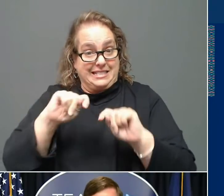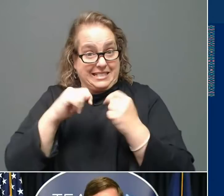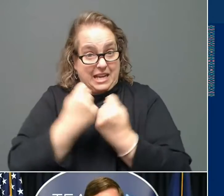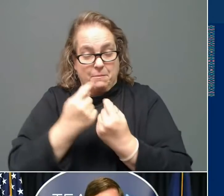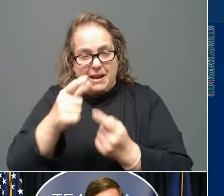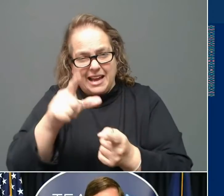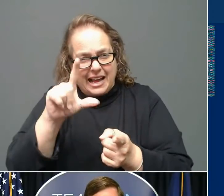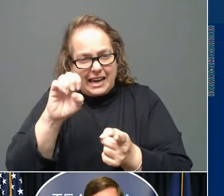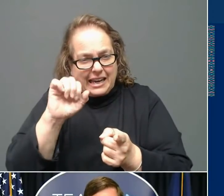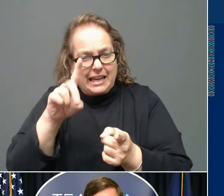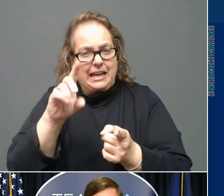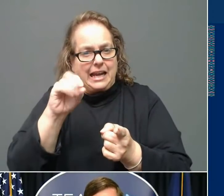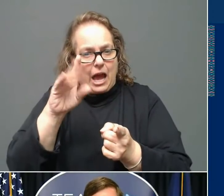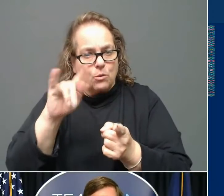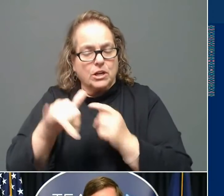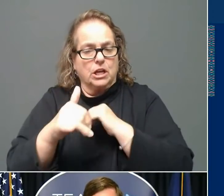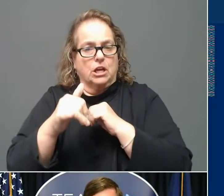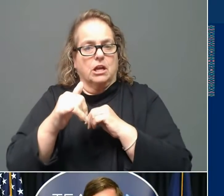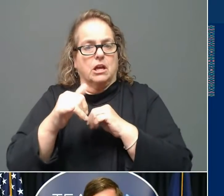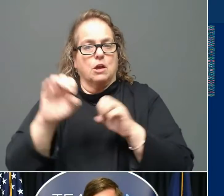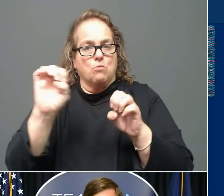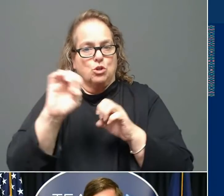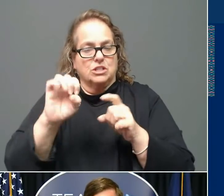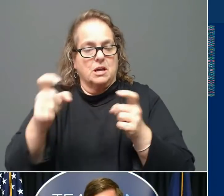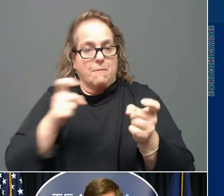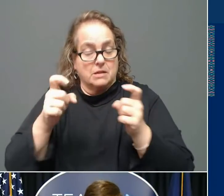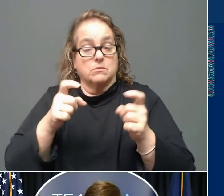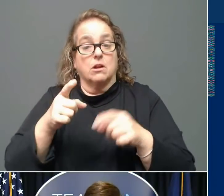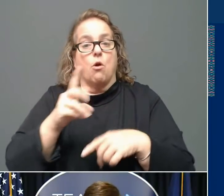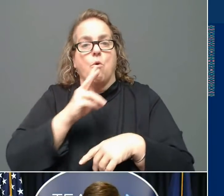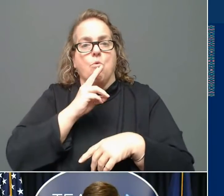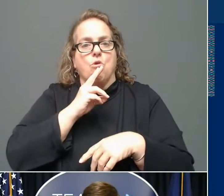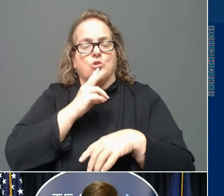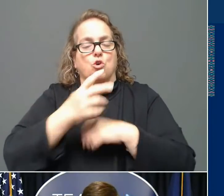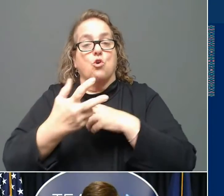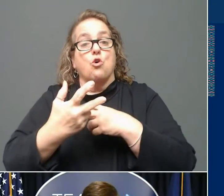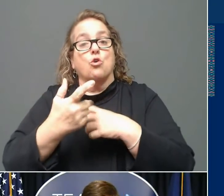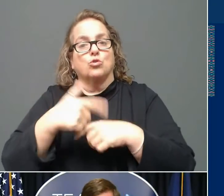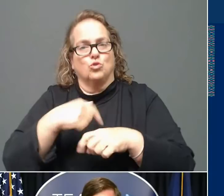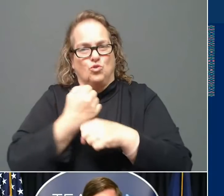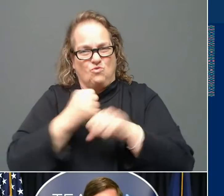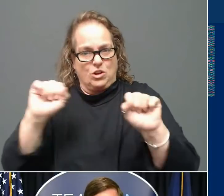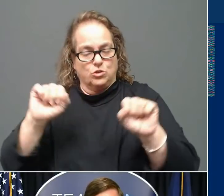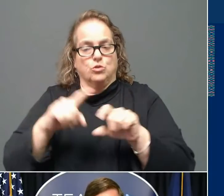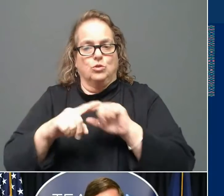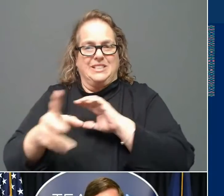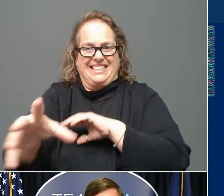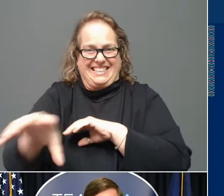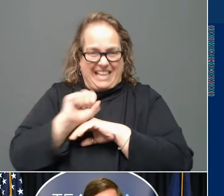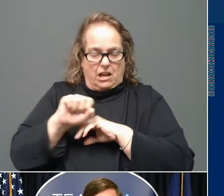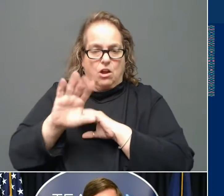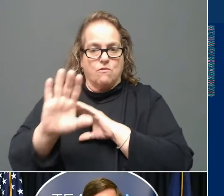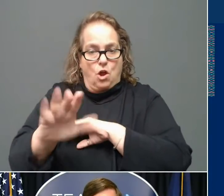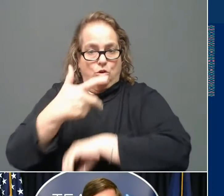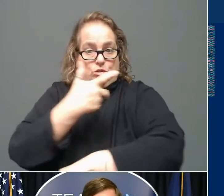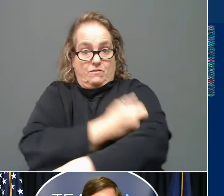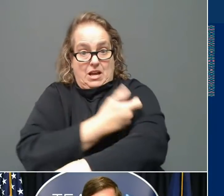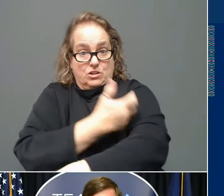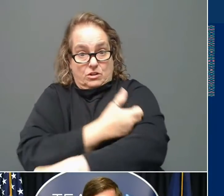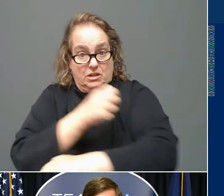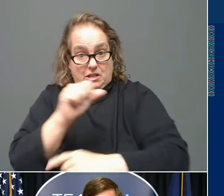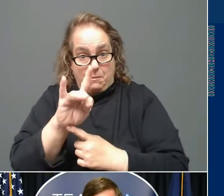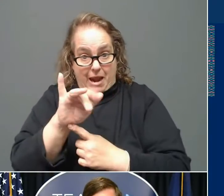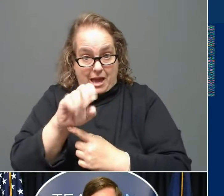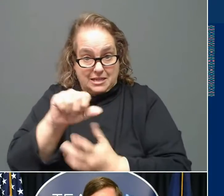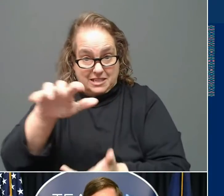Emergency Management, conducted a water rescue to ensure that their supply of vaccine was